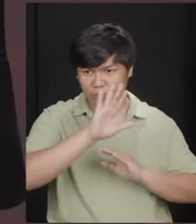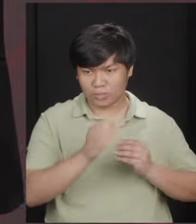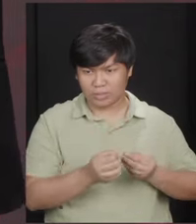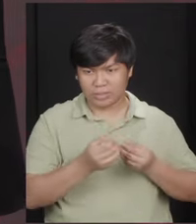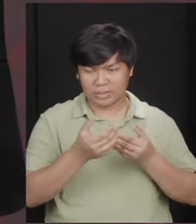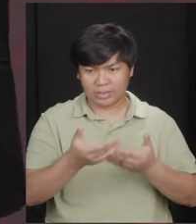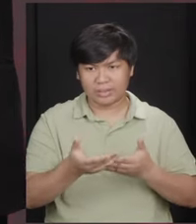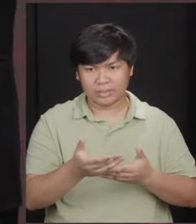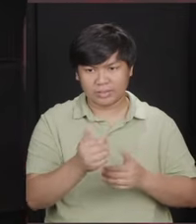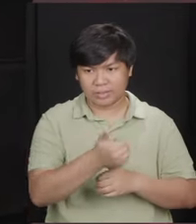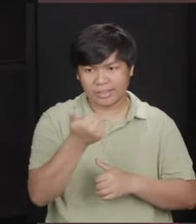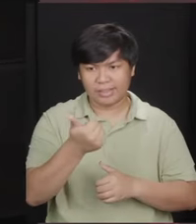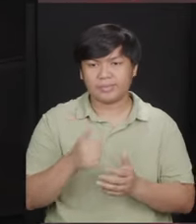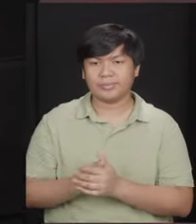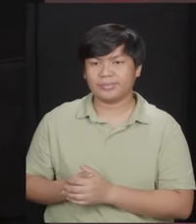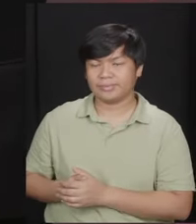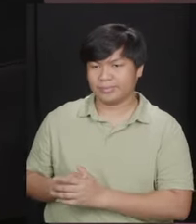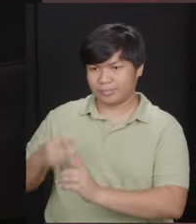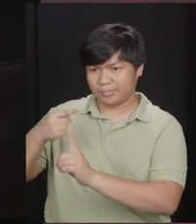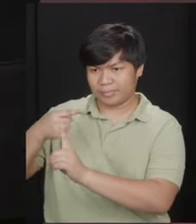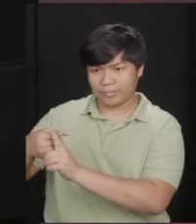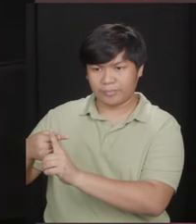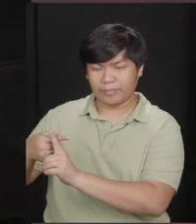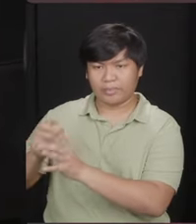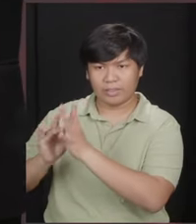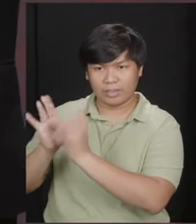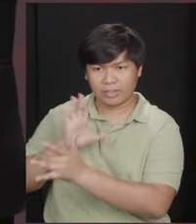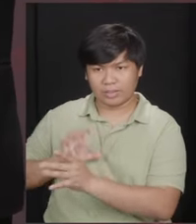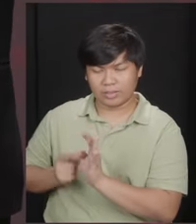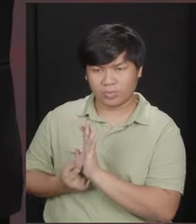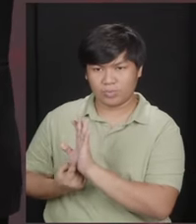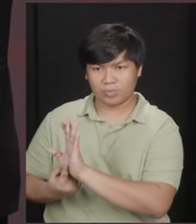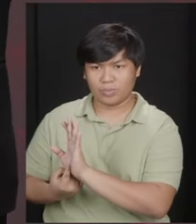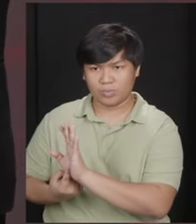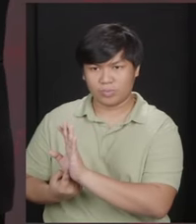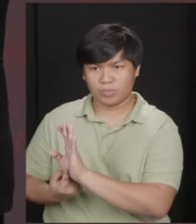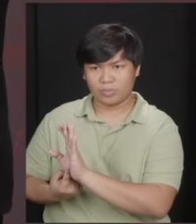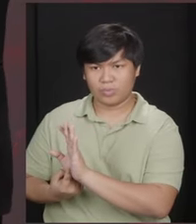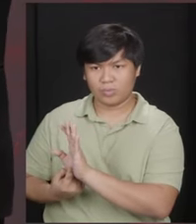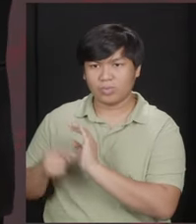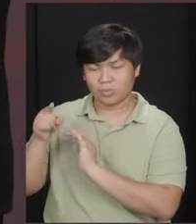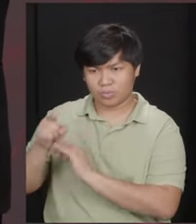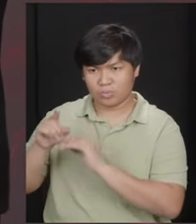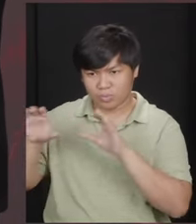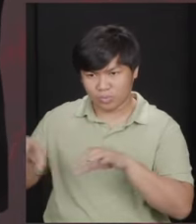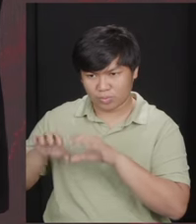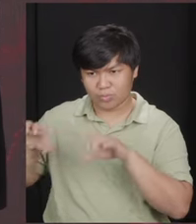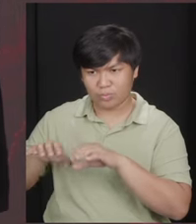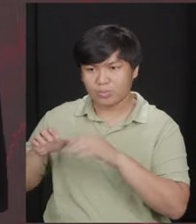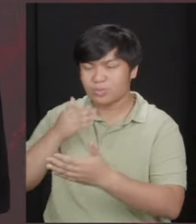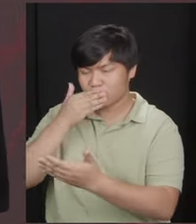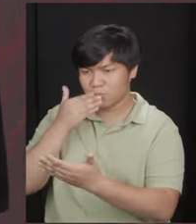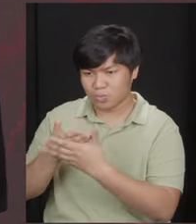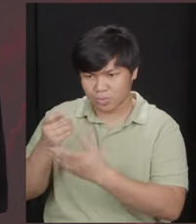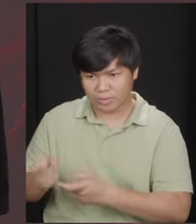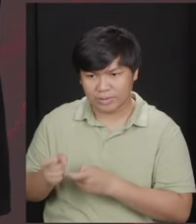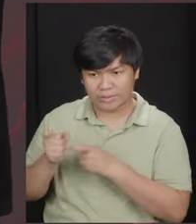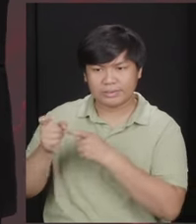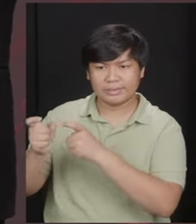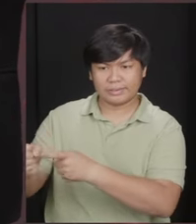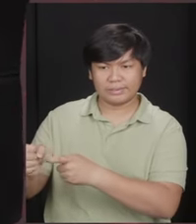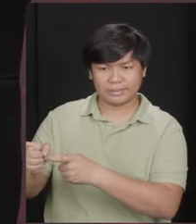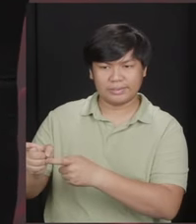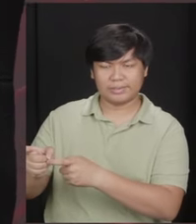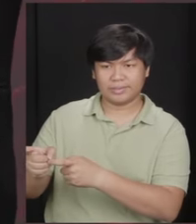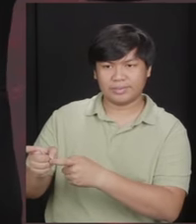what you do not want them to do. Proactive and positive. Do the good to others that you want them